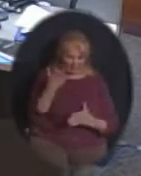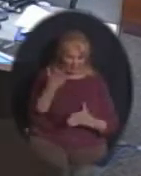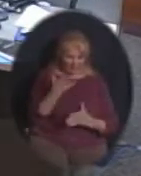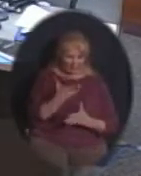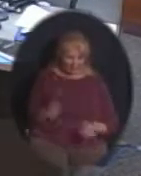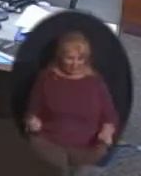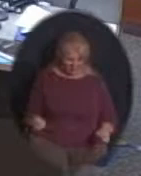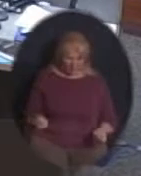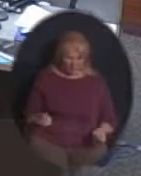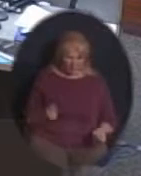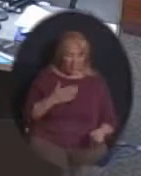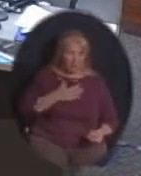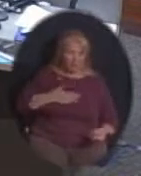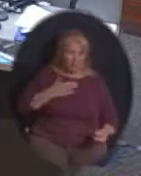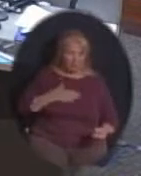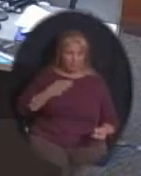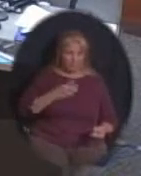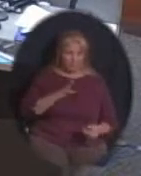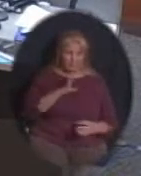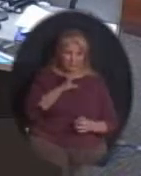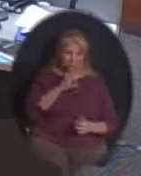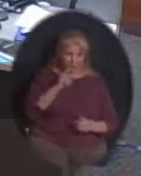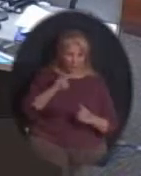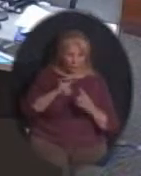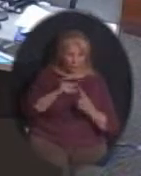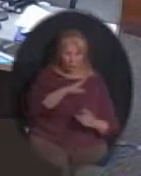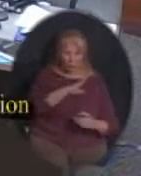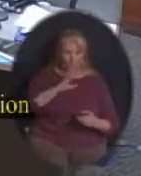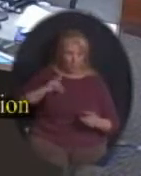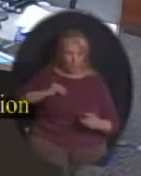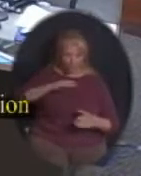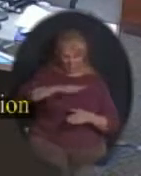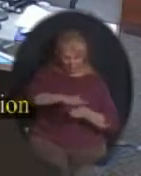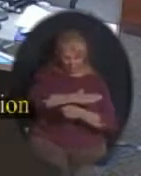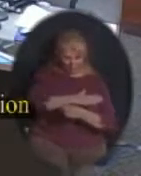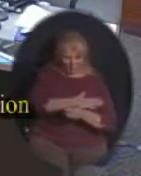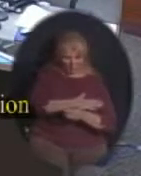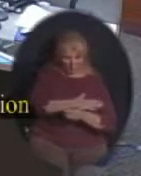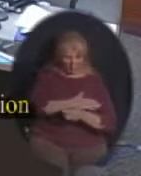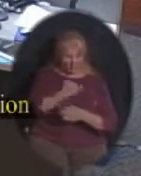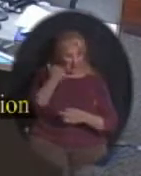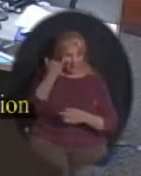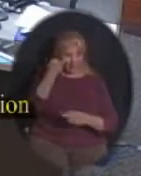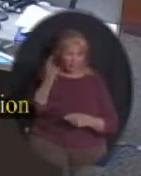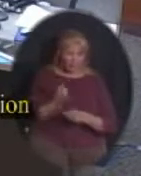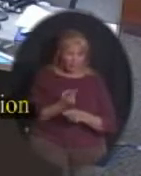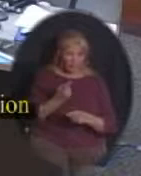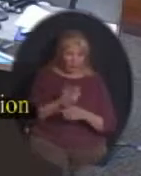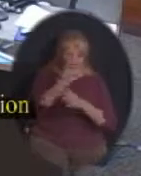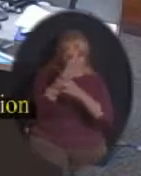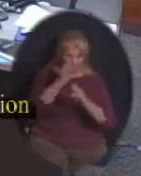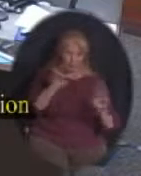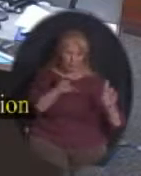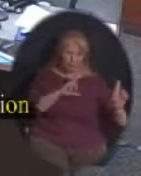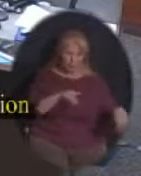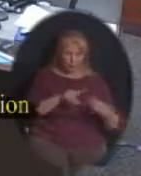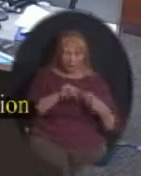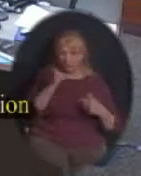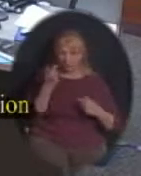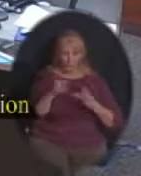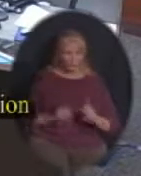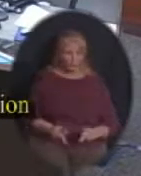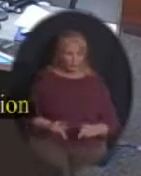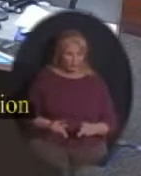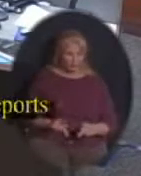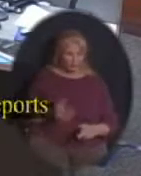to the entire board. If a response is appropriate, the president will respond or refer to another individual. In an effort to respect privacy,